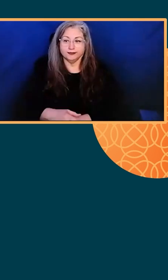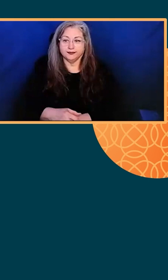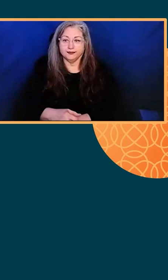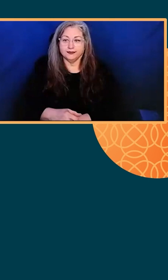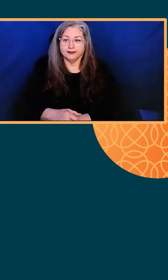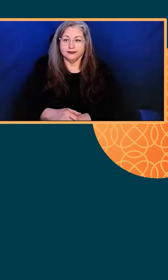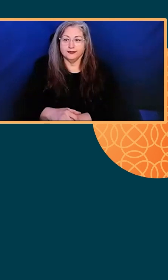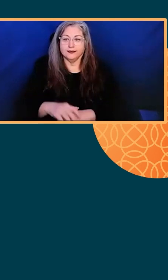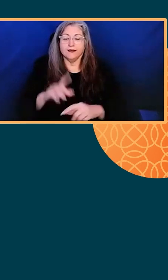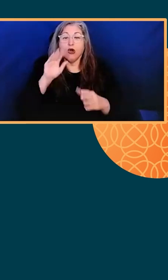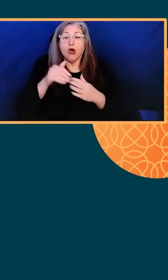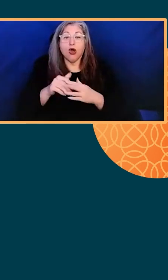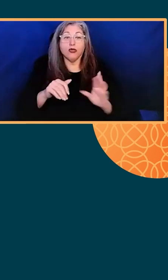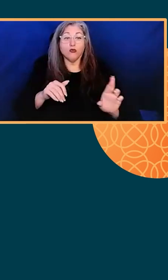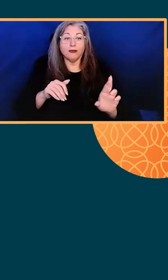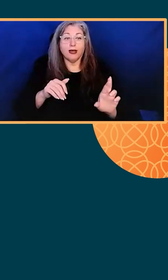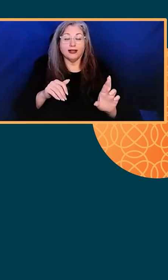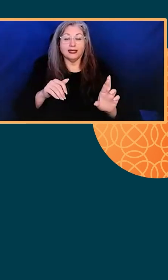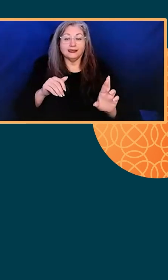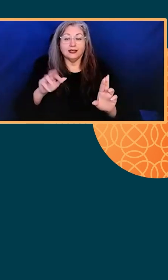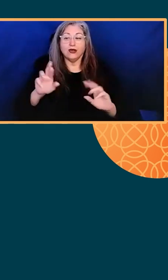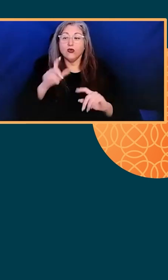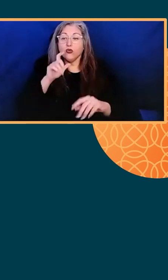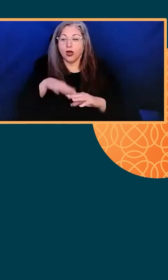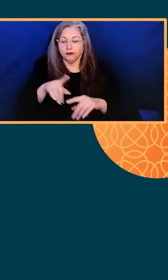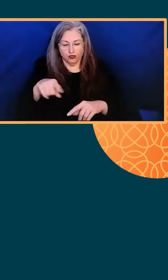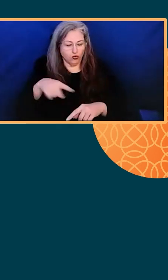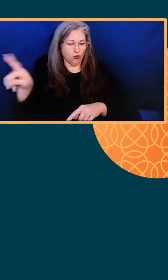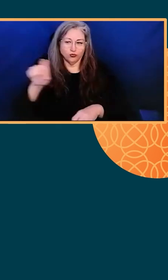all the Republicans on the call, I see you there. You go do the